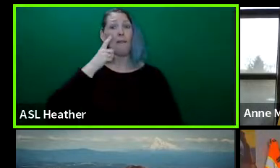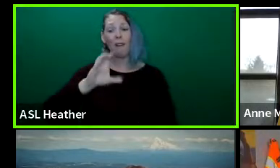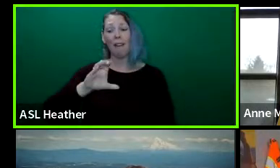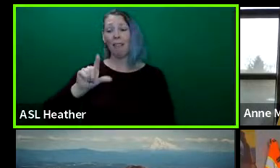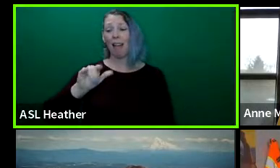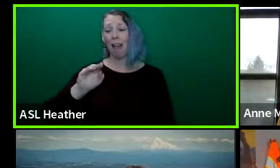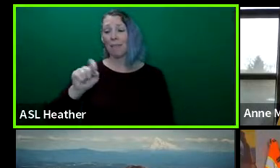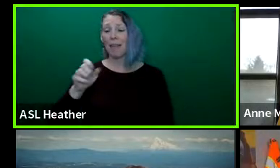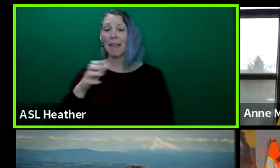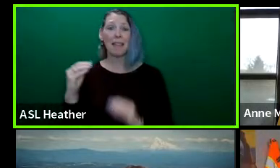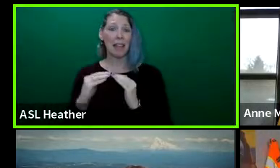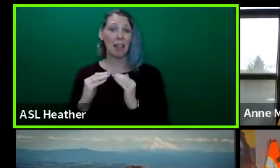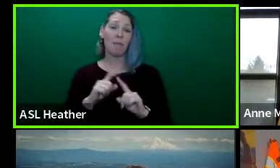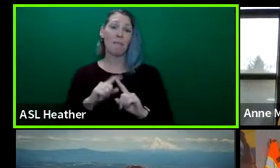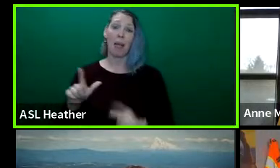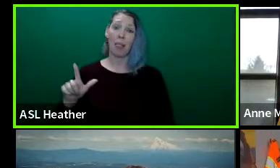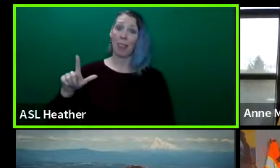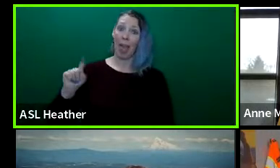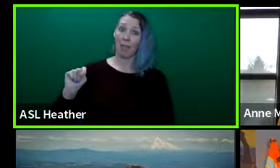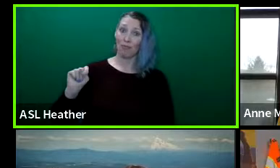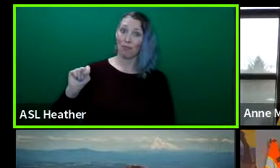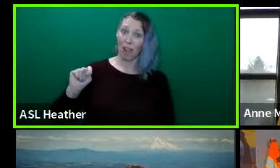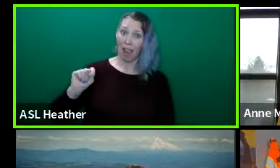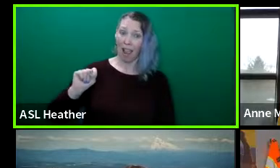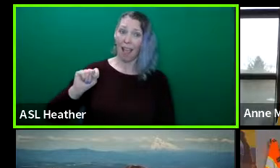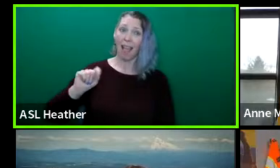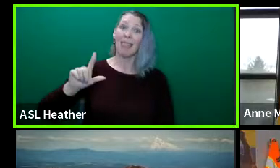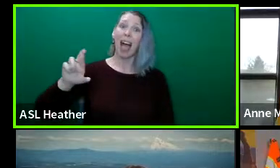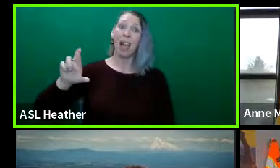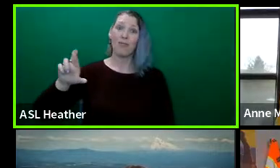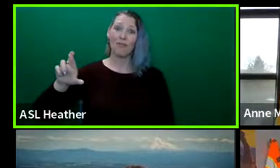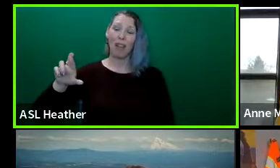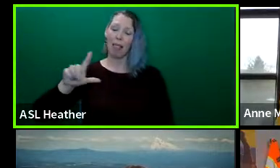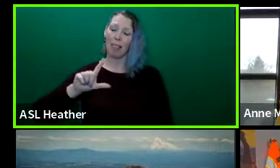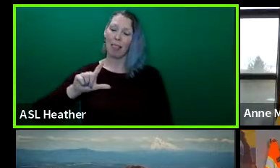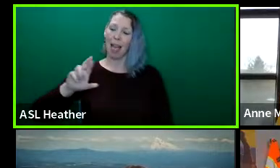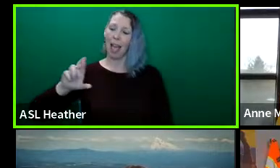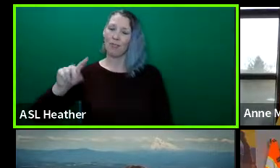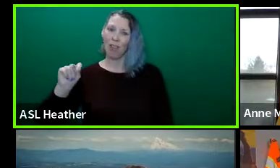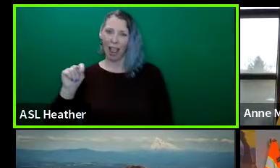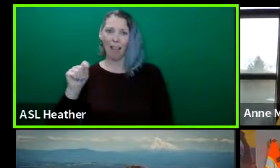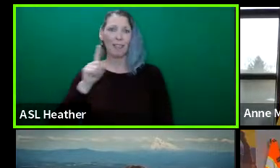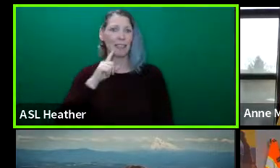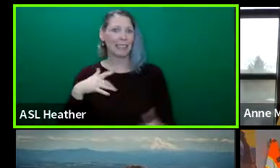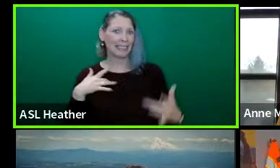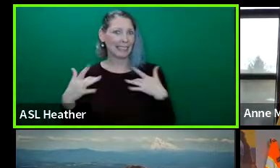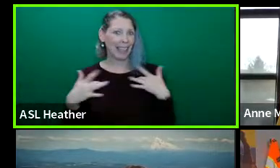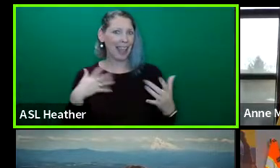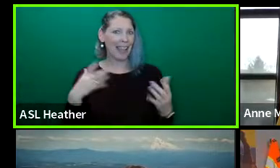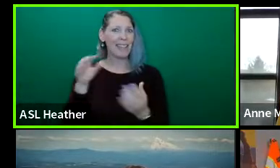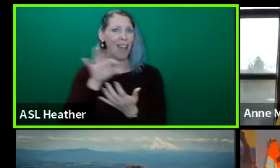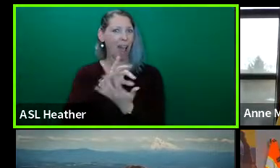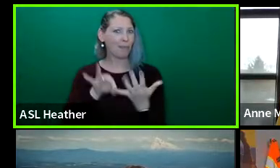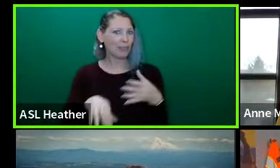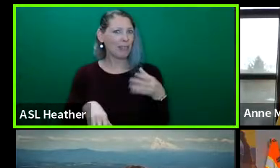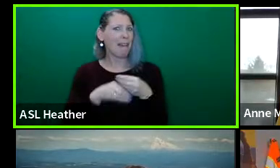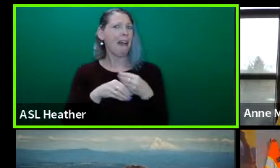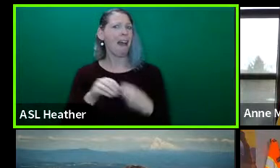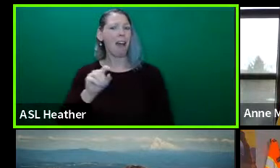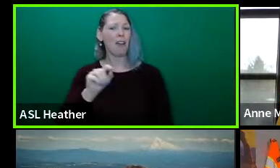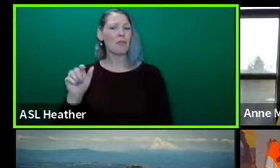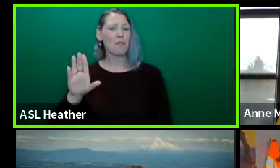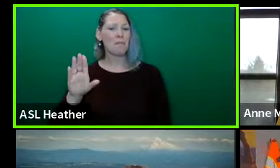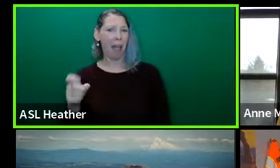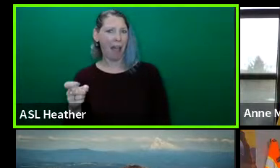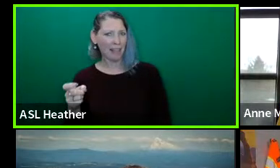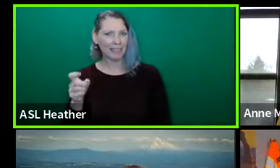equity. But light rail as a mode adds kind of a new and exciting, important option to our toolbox, if you would, our